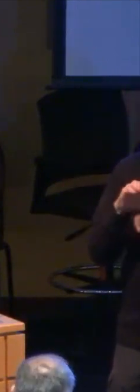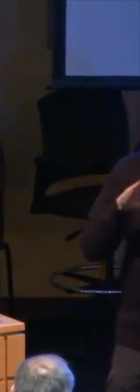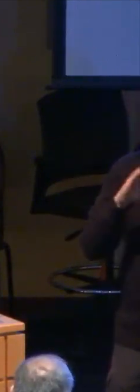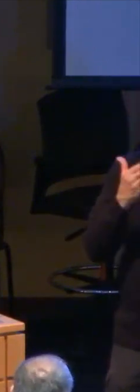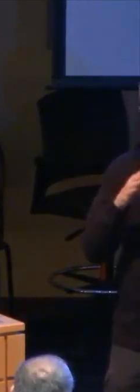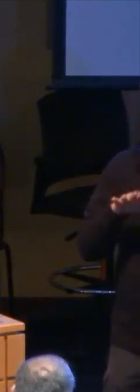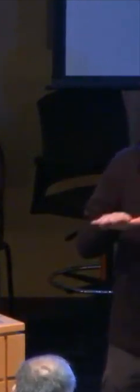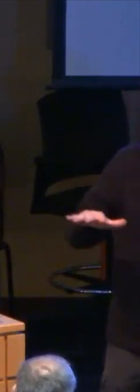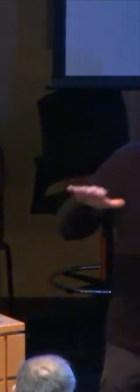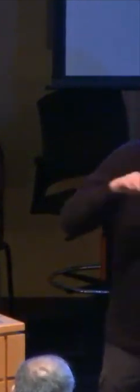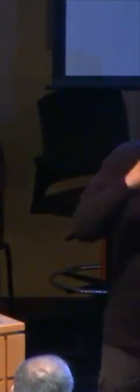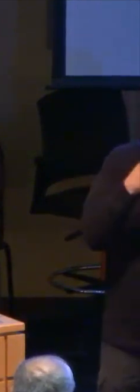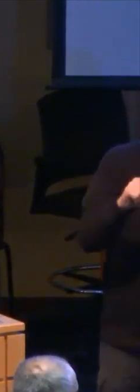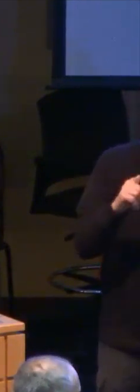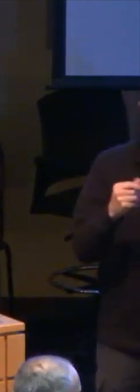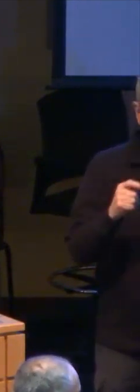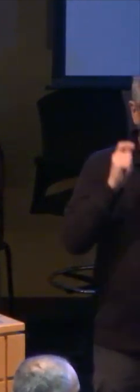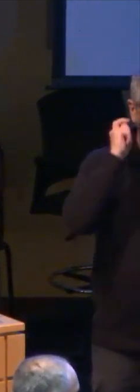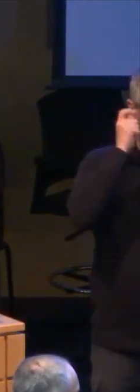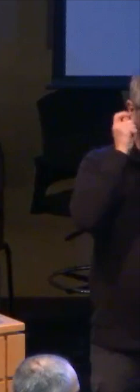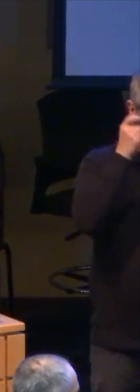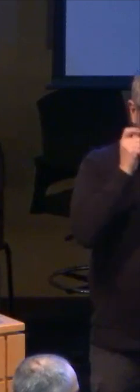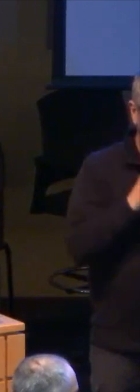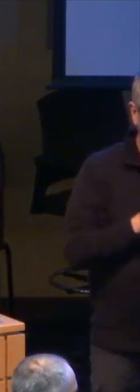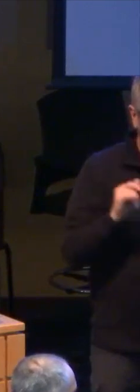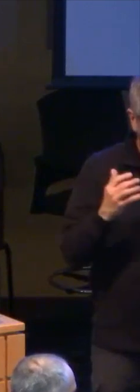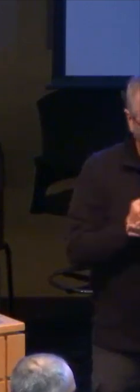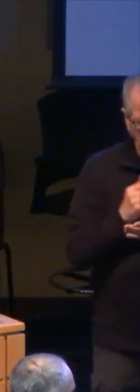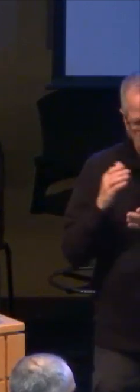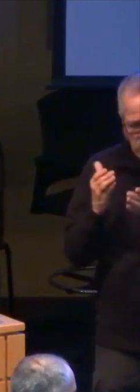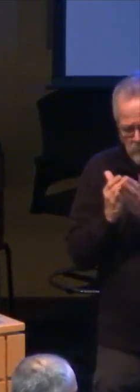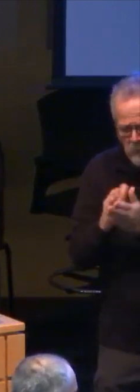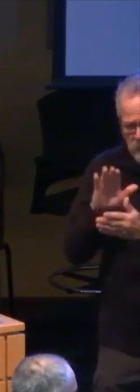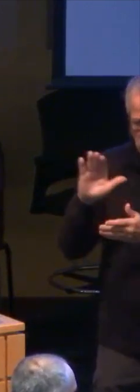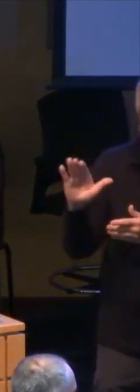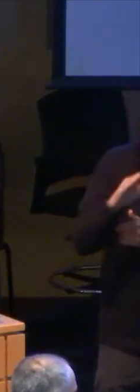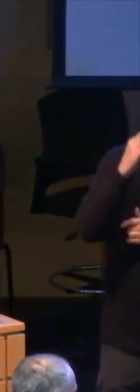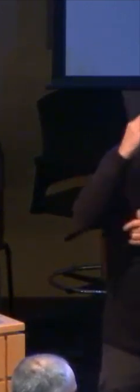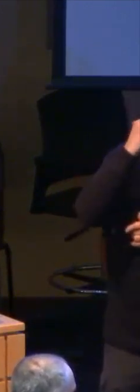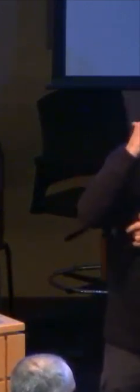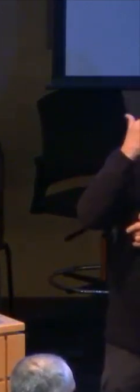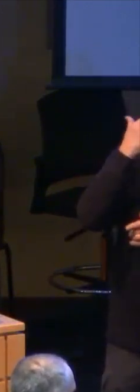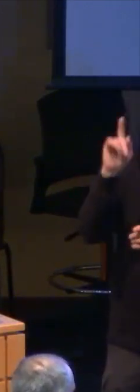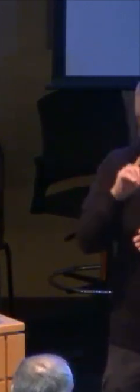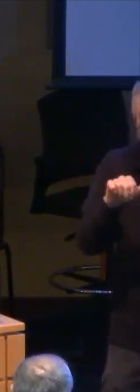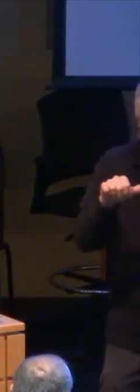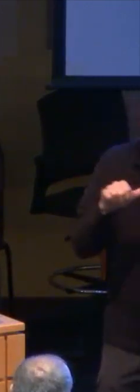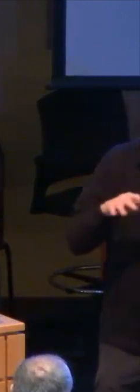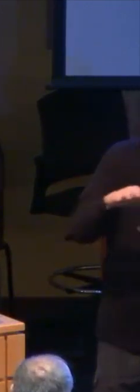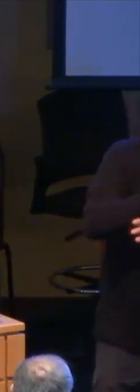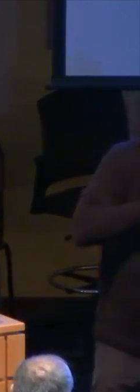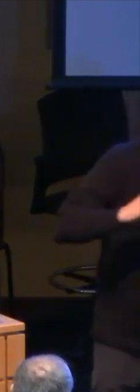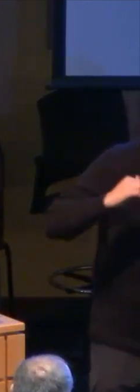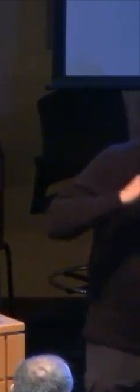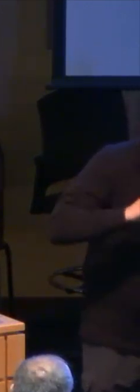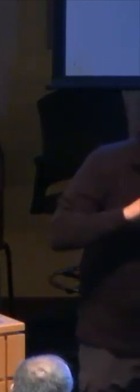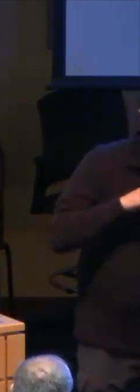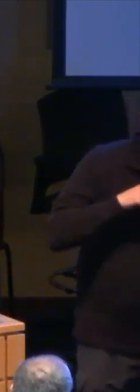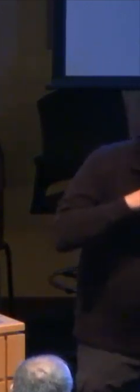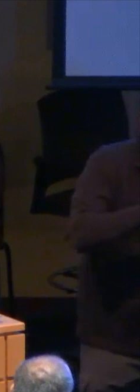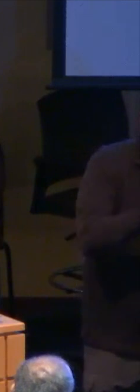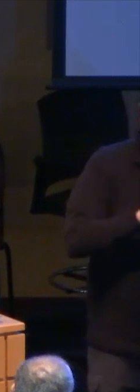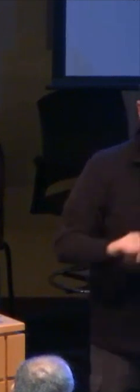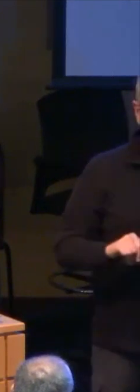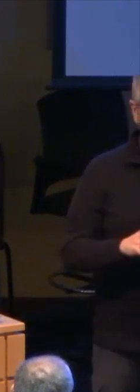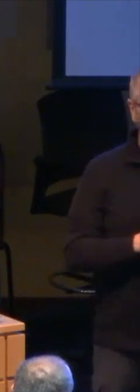of cold meltwater encountering the salty ocean around Greenland. This work was foundational